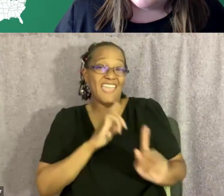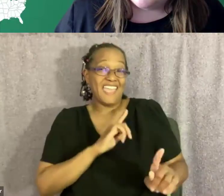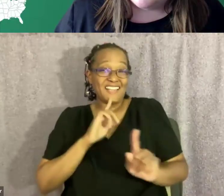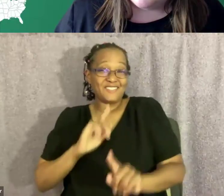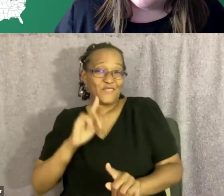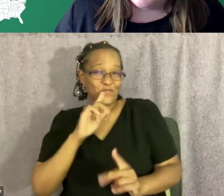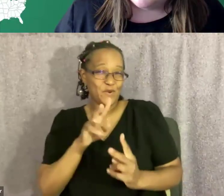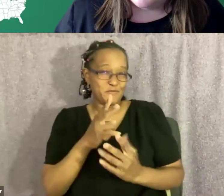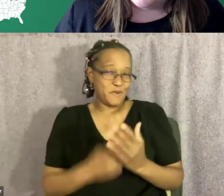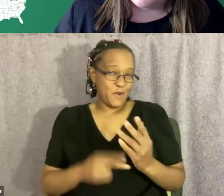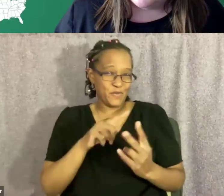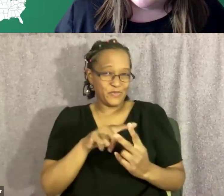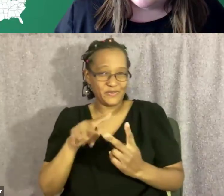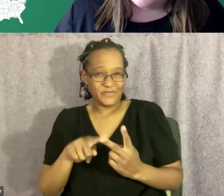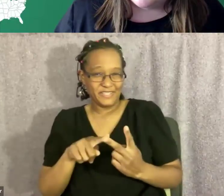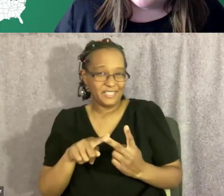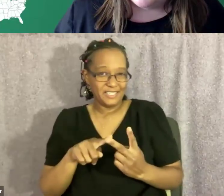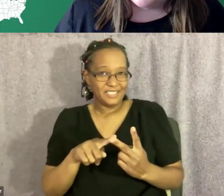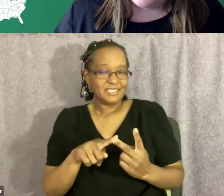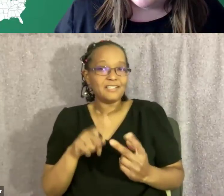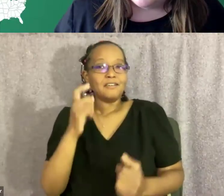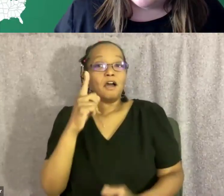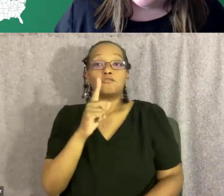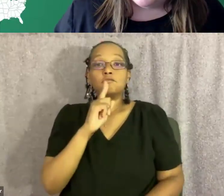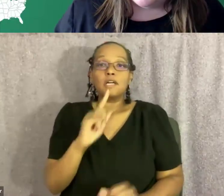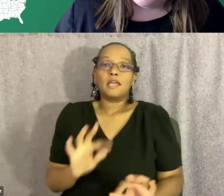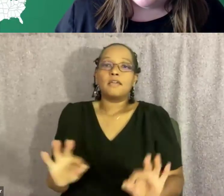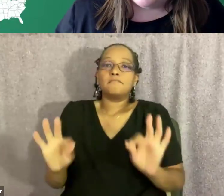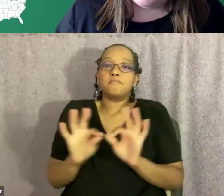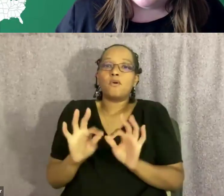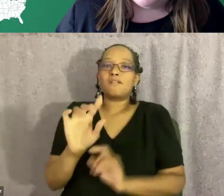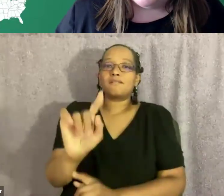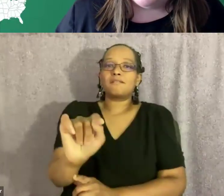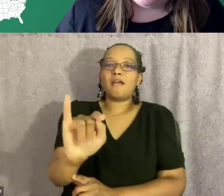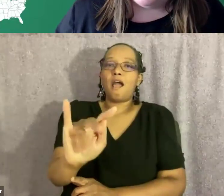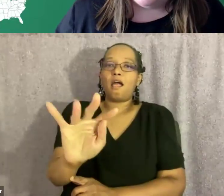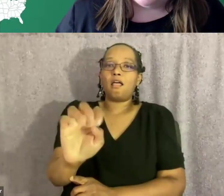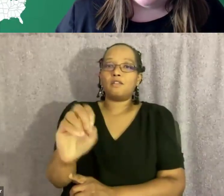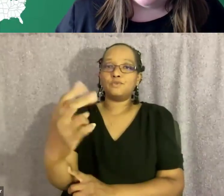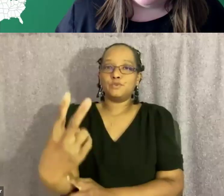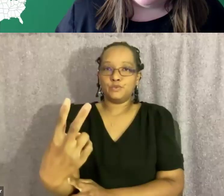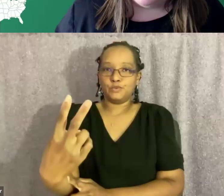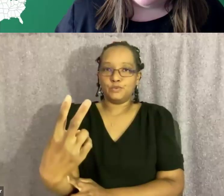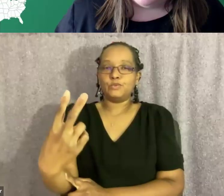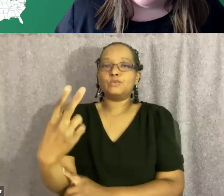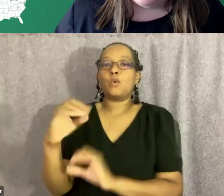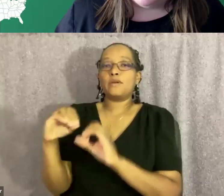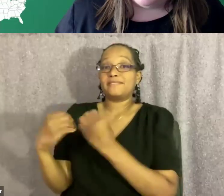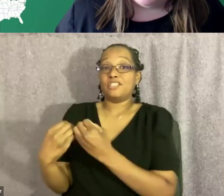of those. It's really important for Title II entities to ensure that